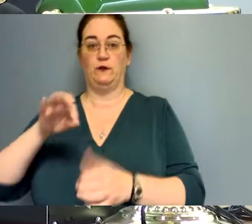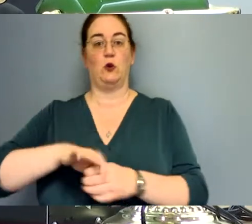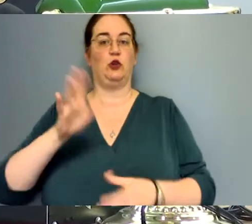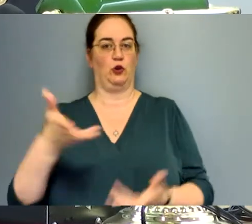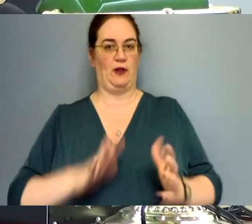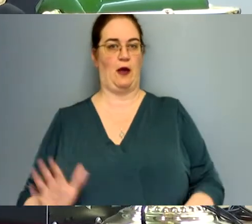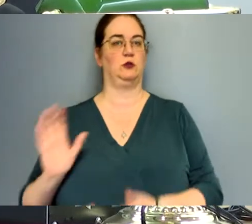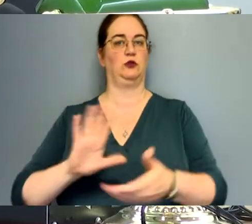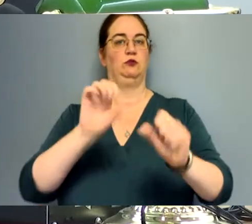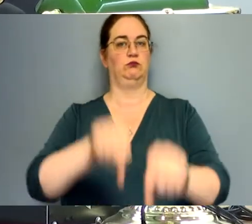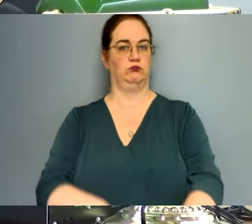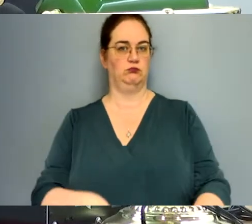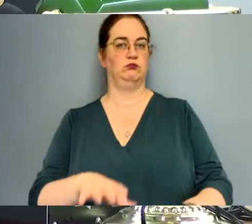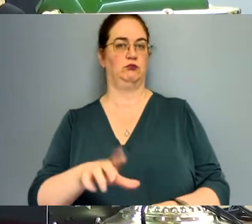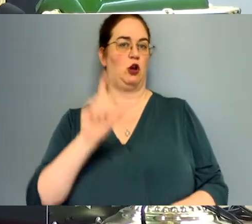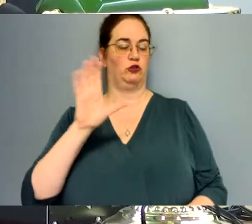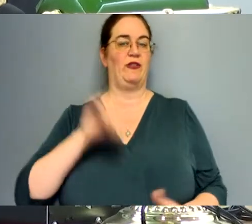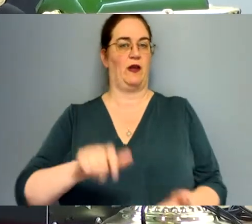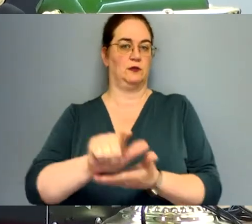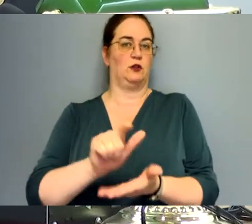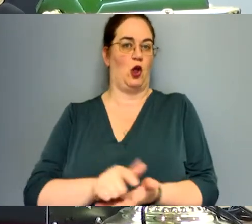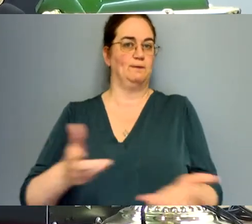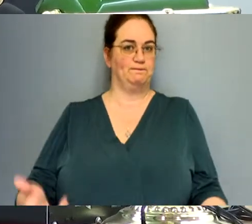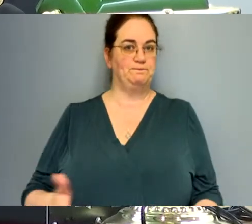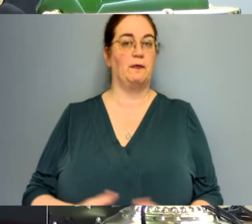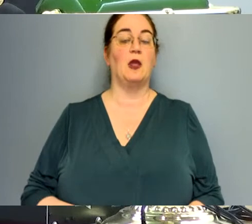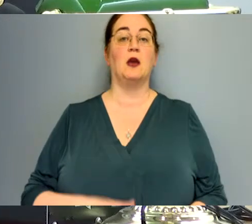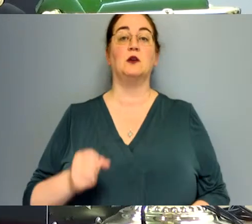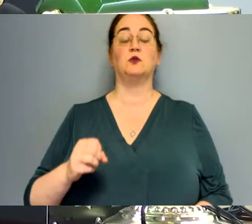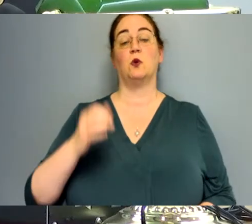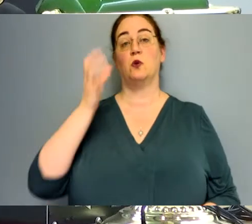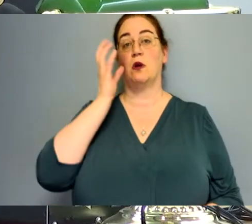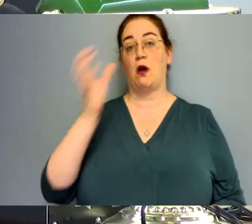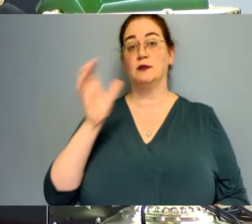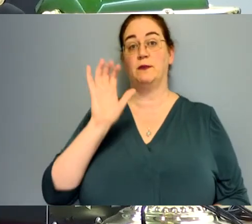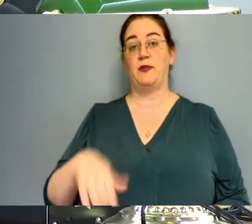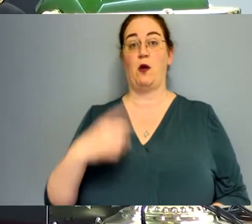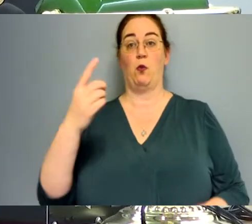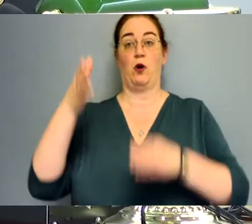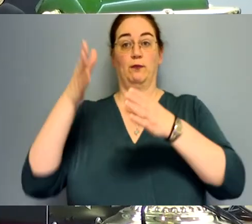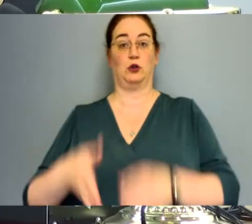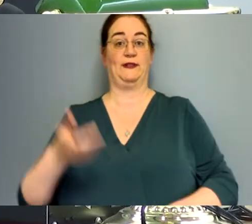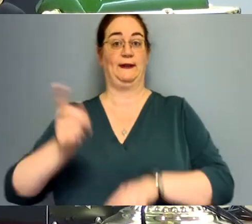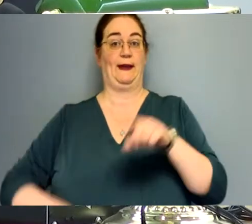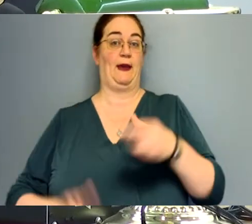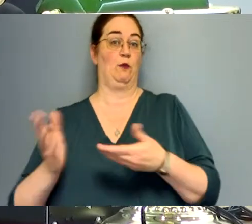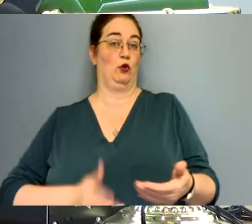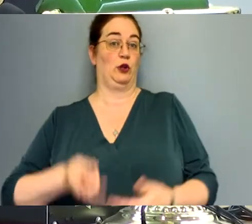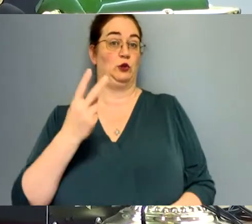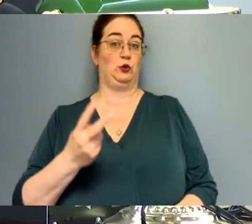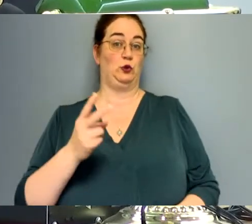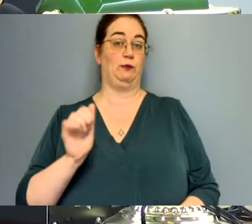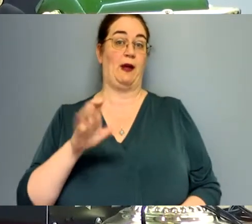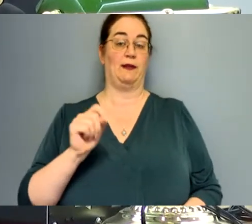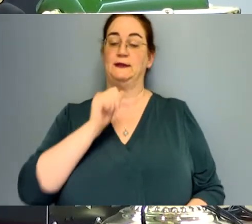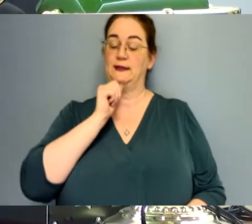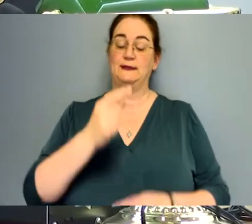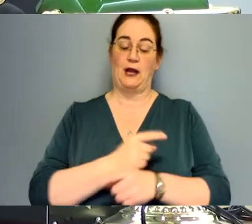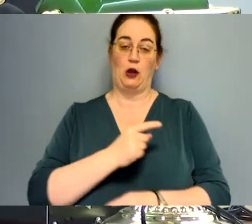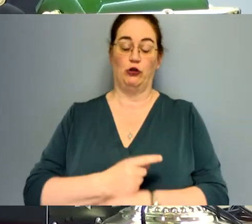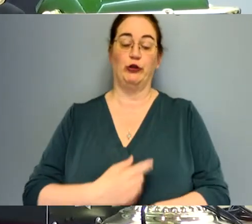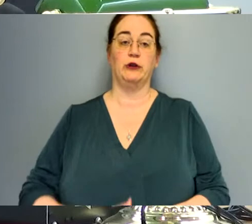allowed to bring 100 ballots. That's the law. So the idea that one person can't bring 2 ballots is